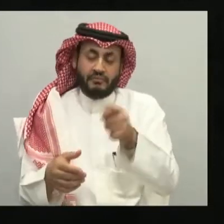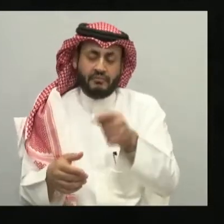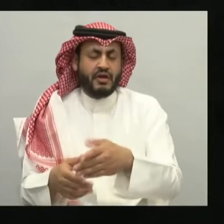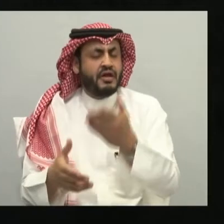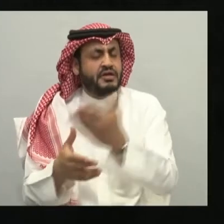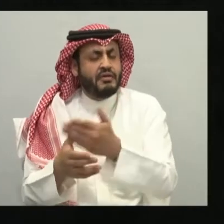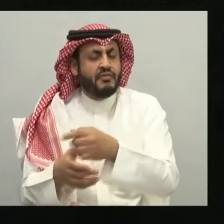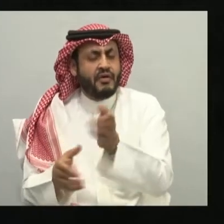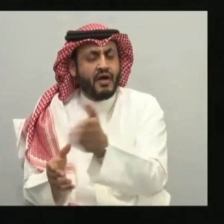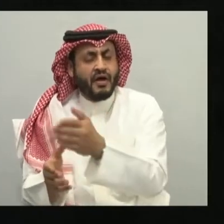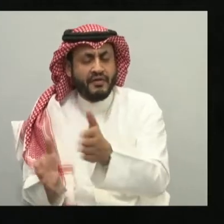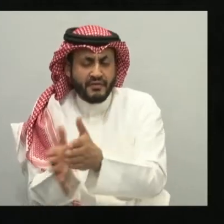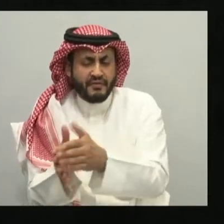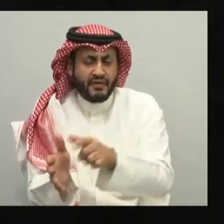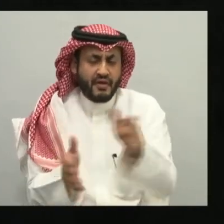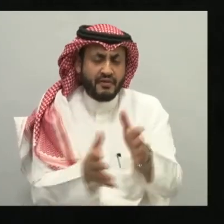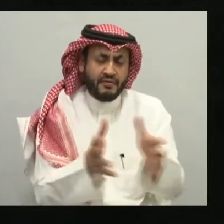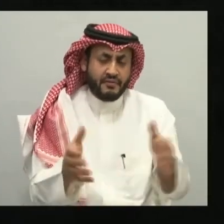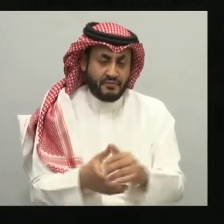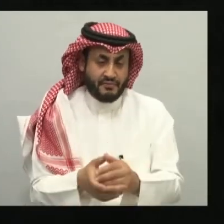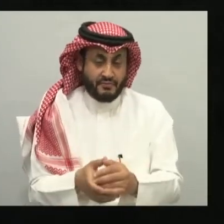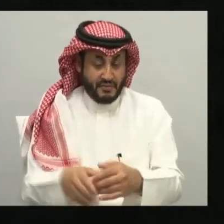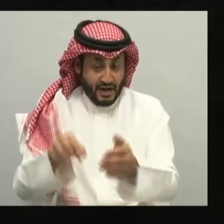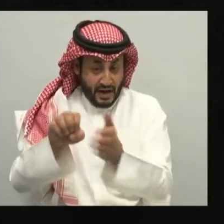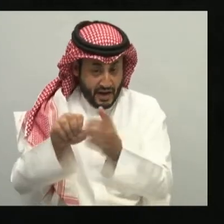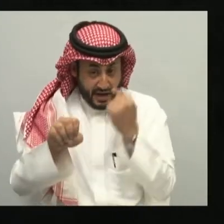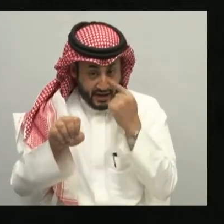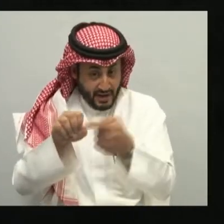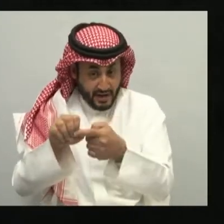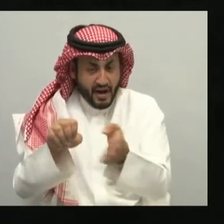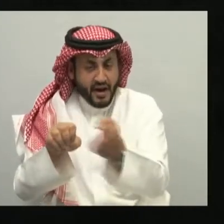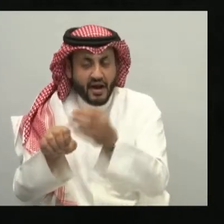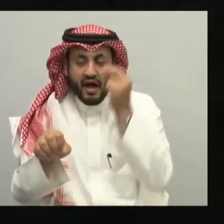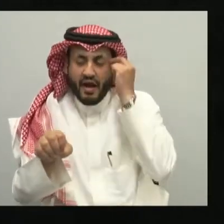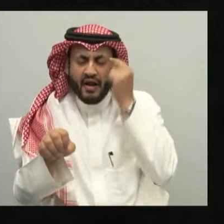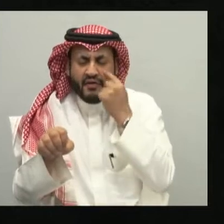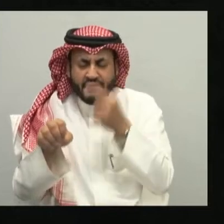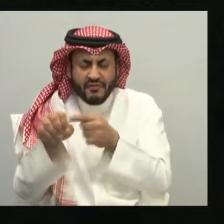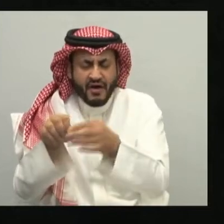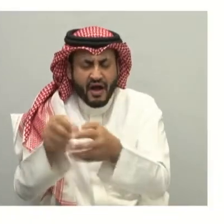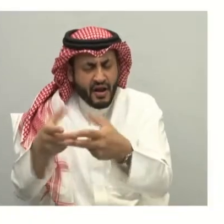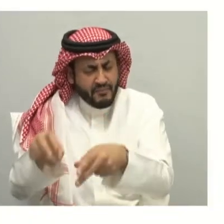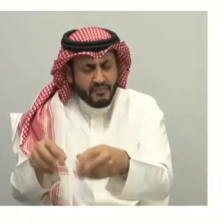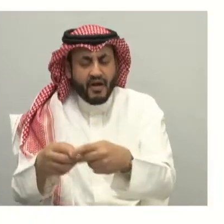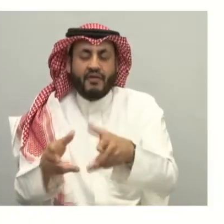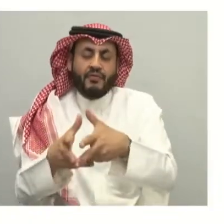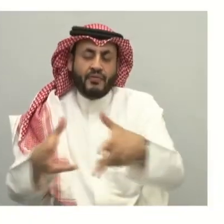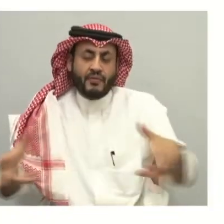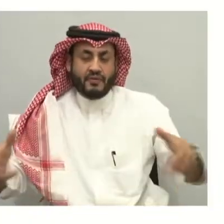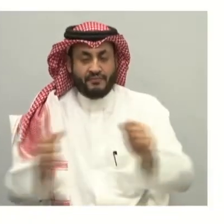is it long like pine? Excellent. It's short. Pin.